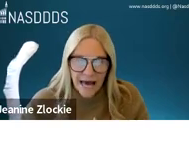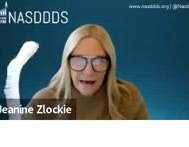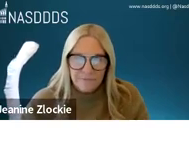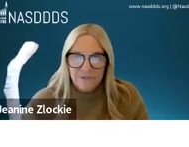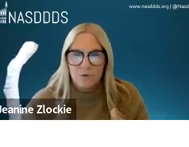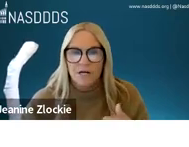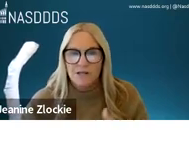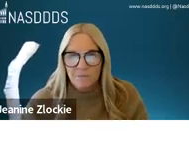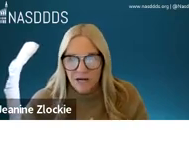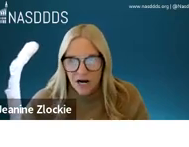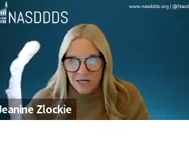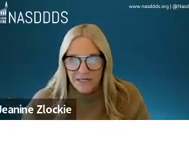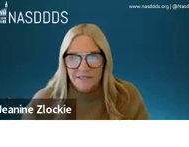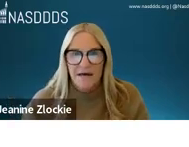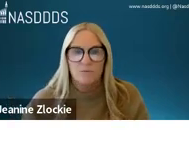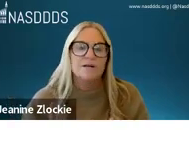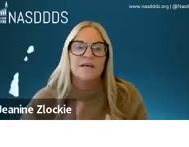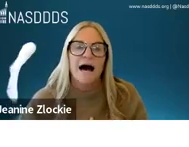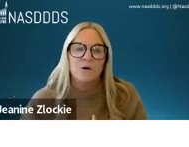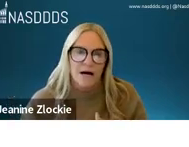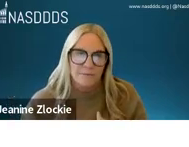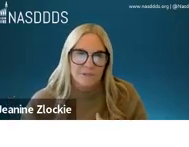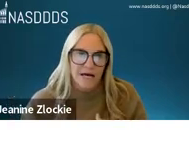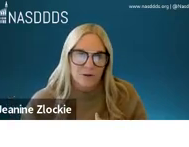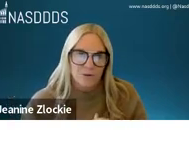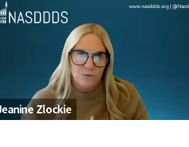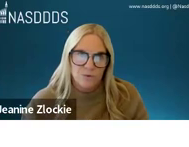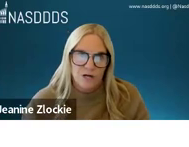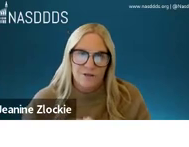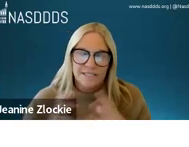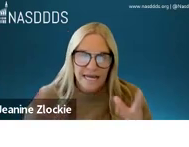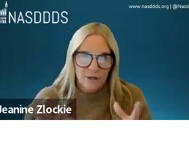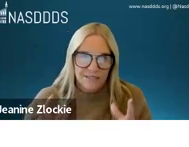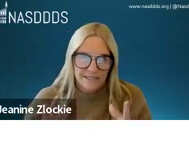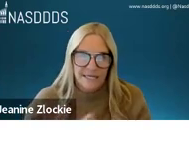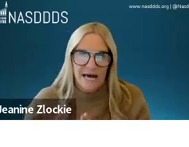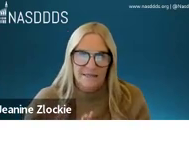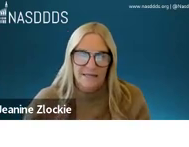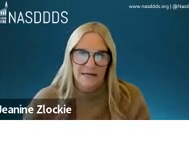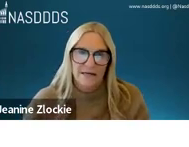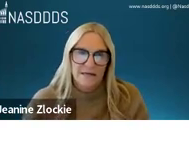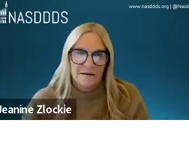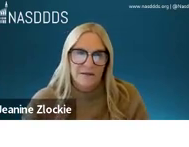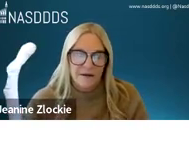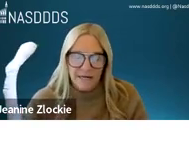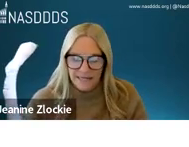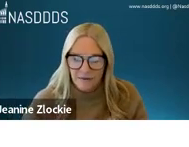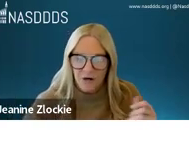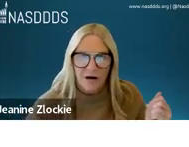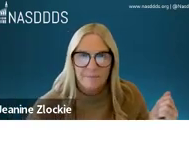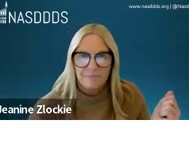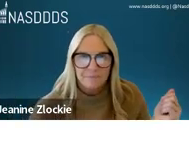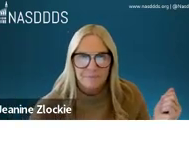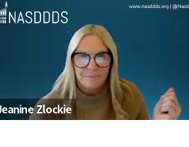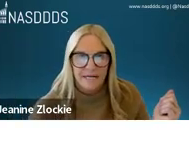are the gaps, what are the priorities, and what are the outcomes that you know, the state wants to see out of the